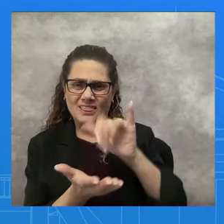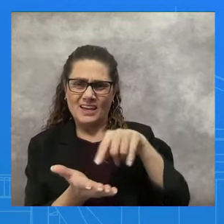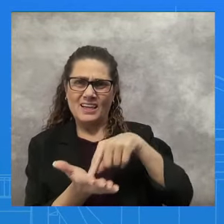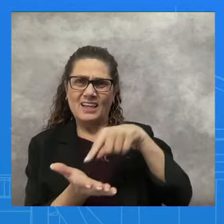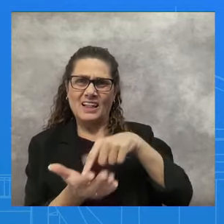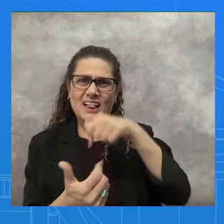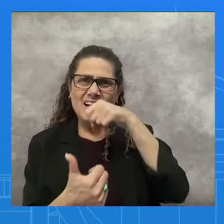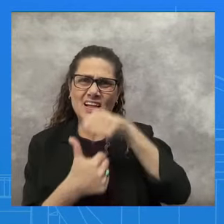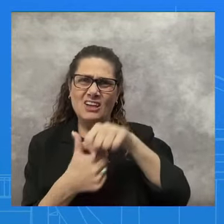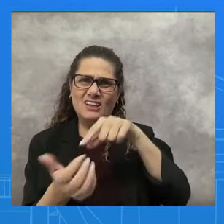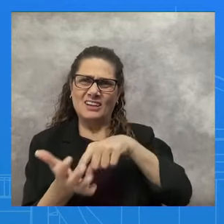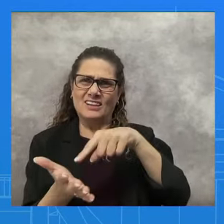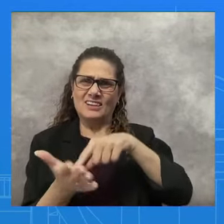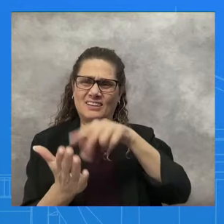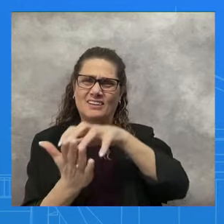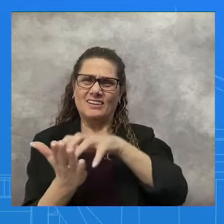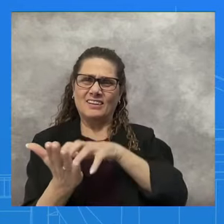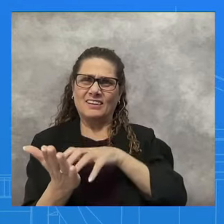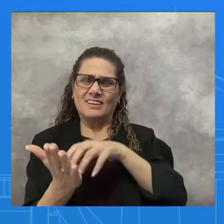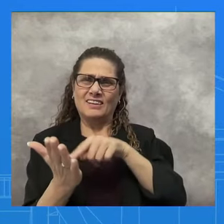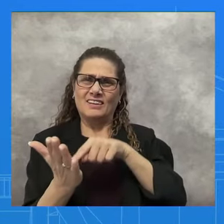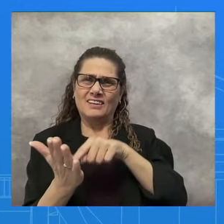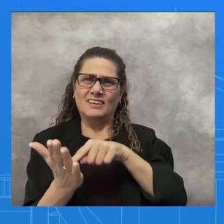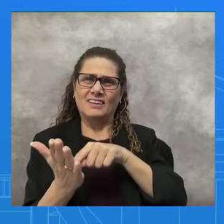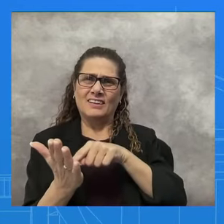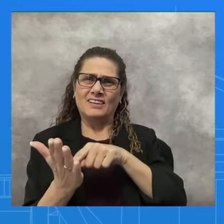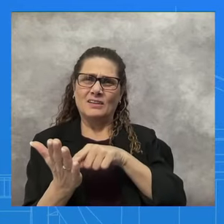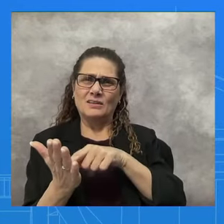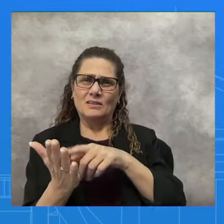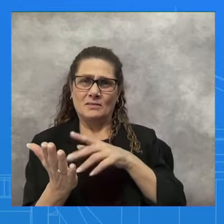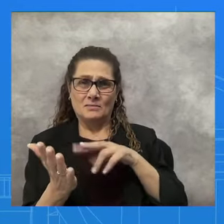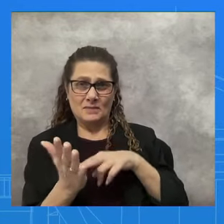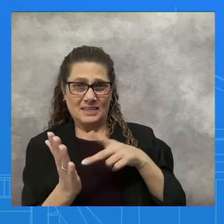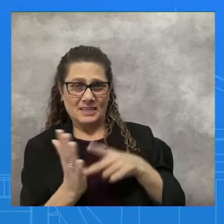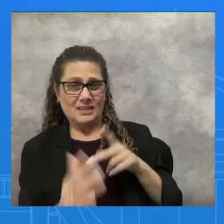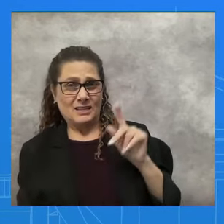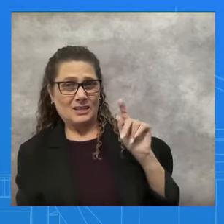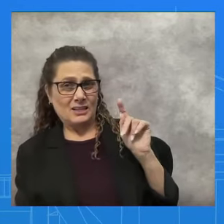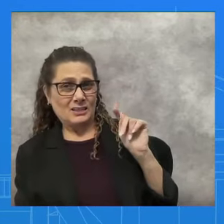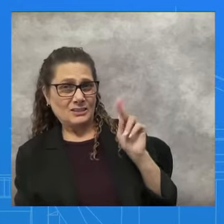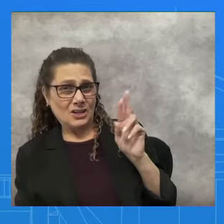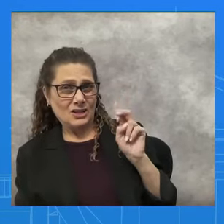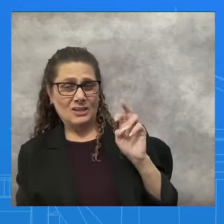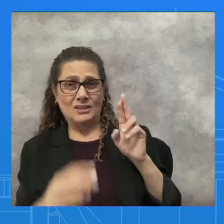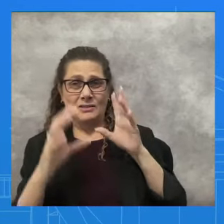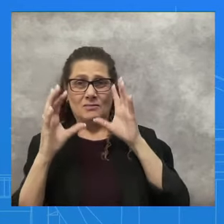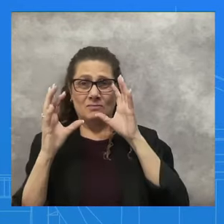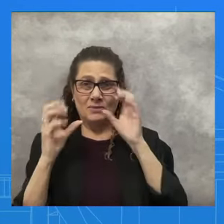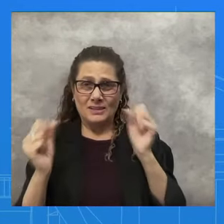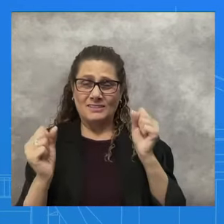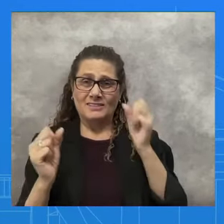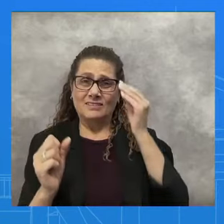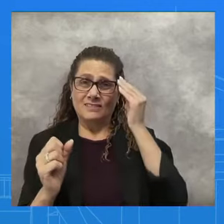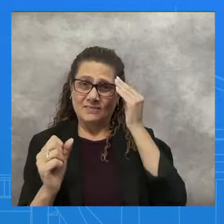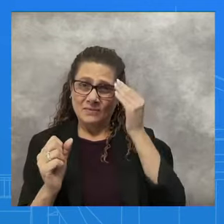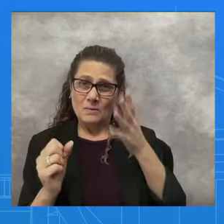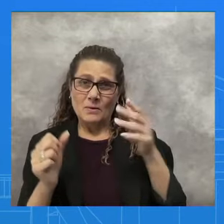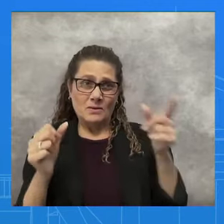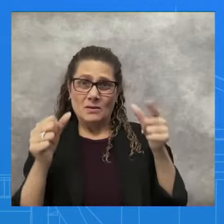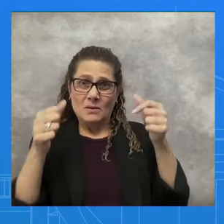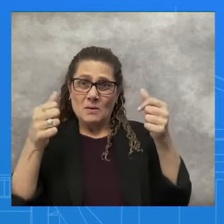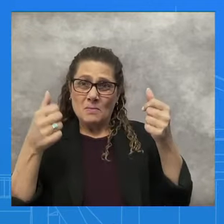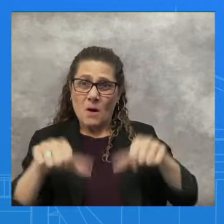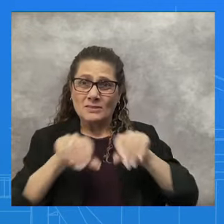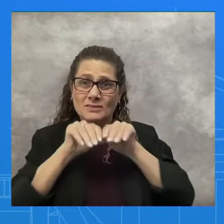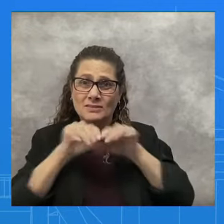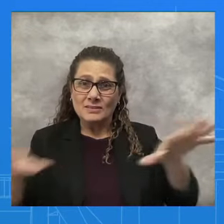put out in his statement on social media was outside of what ODNI approved? What I'm going to